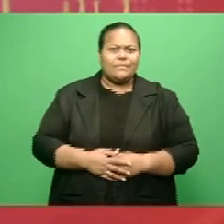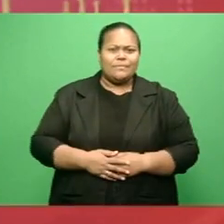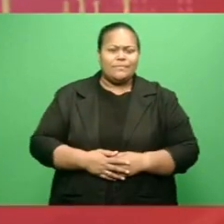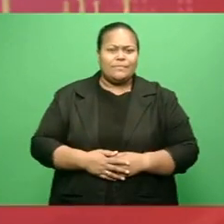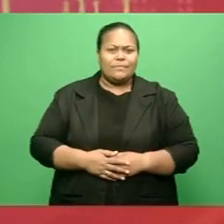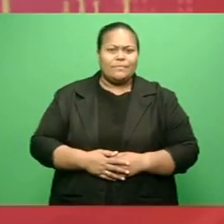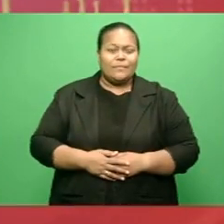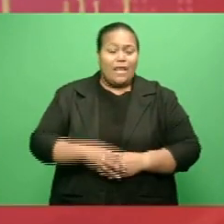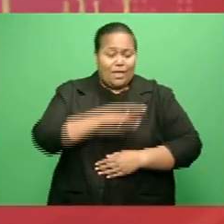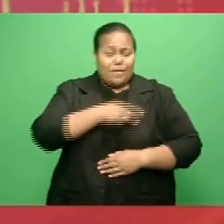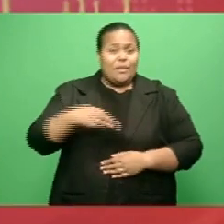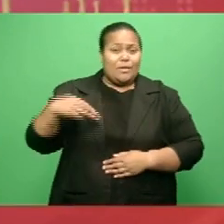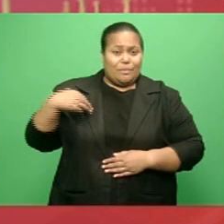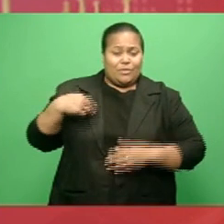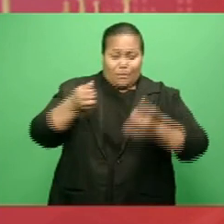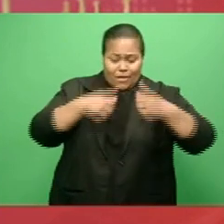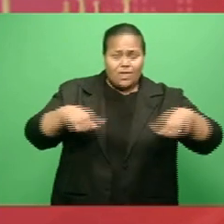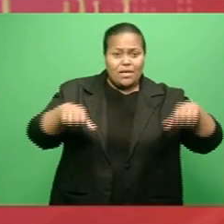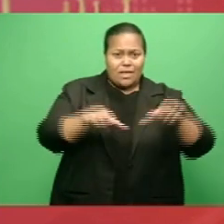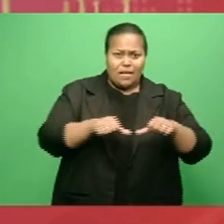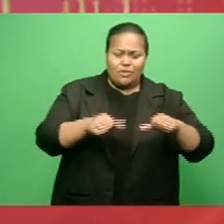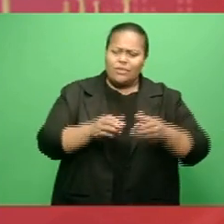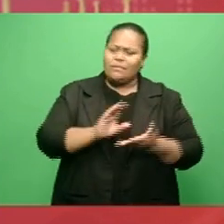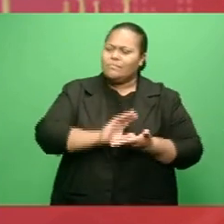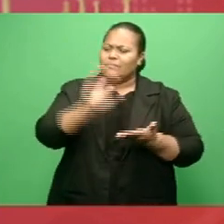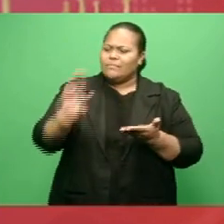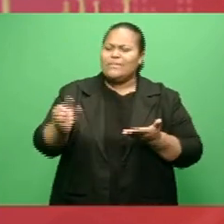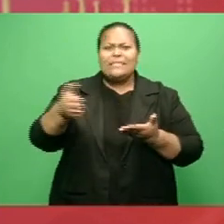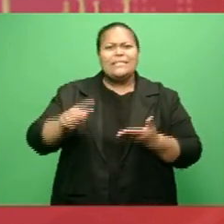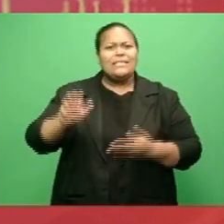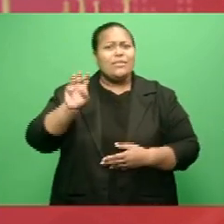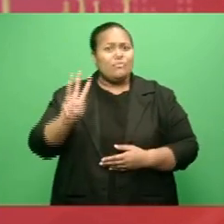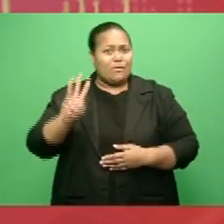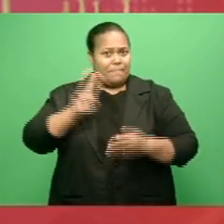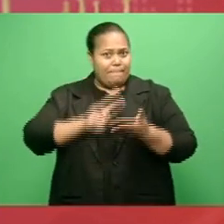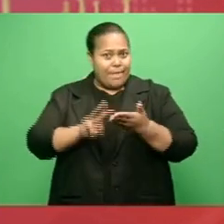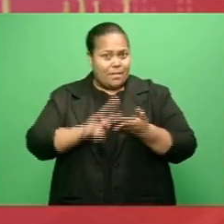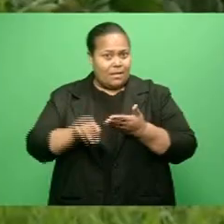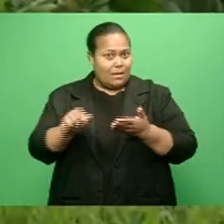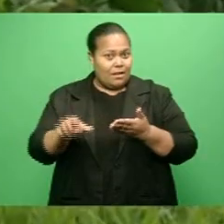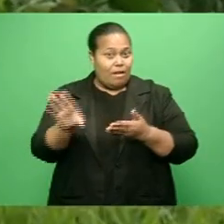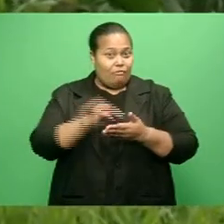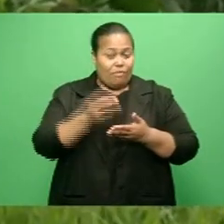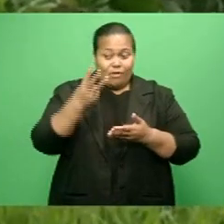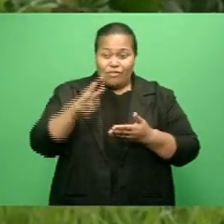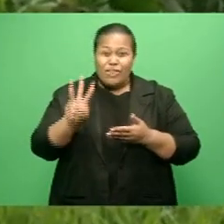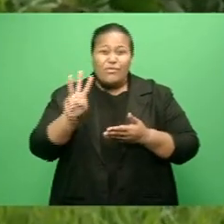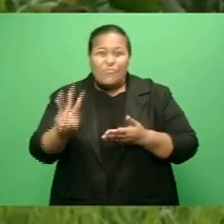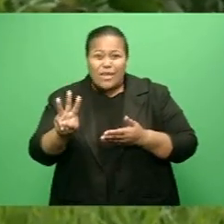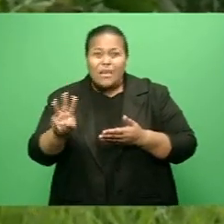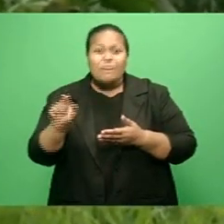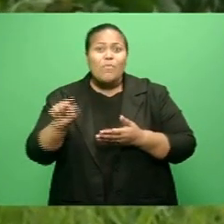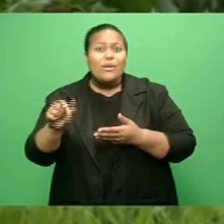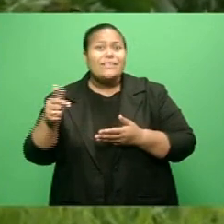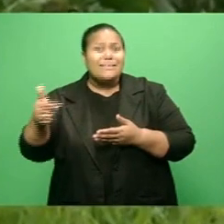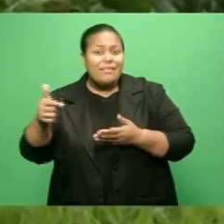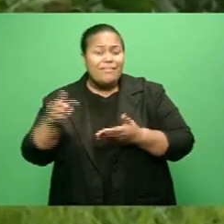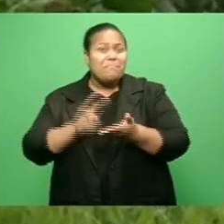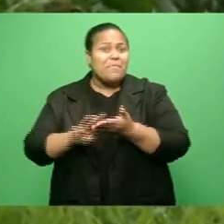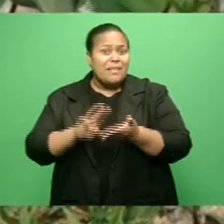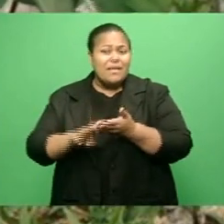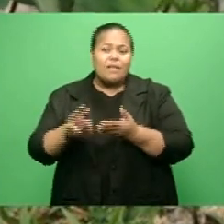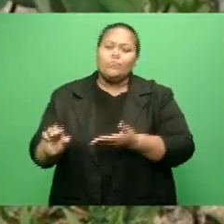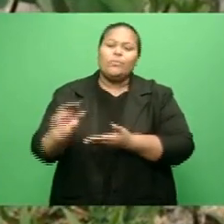The Ministry of Agriculture has been allocated 63 million. From this 33.7 million is especially for landowners and farmers